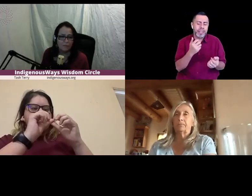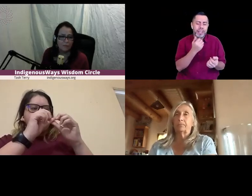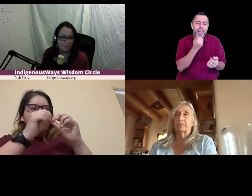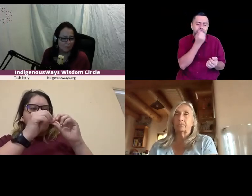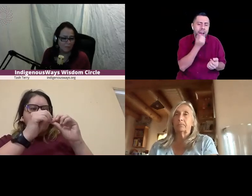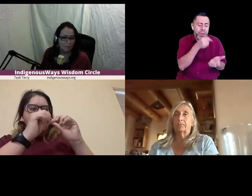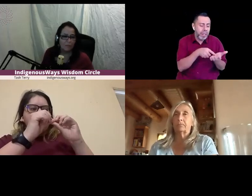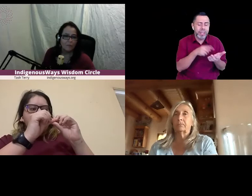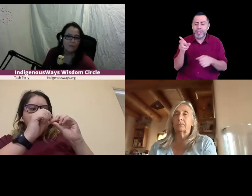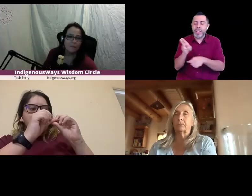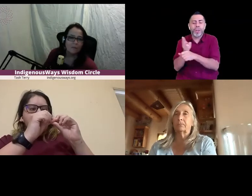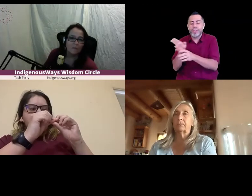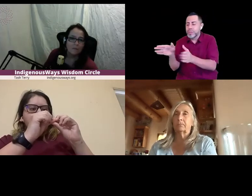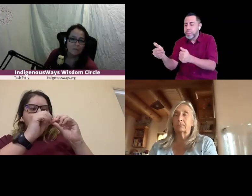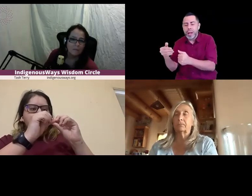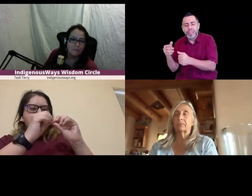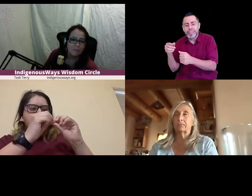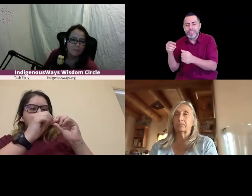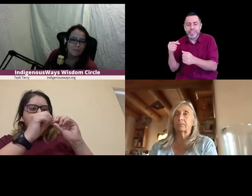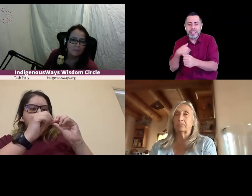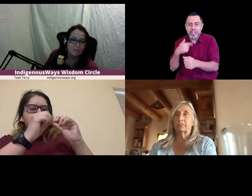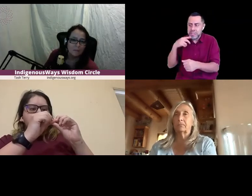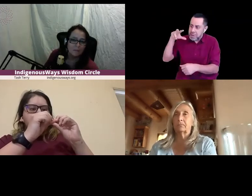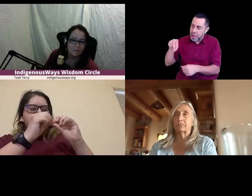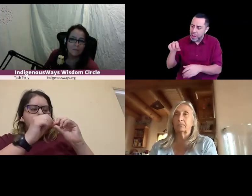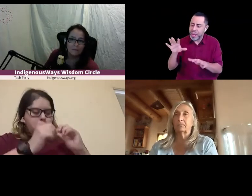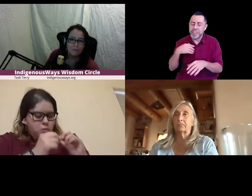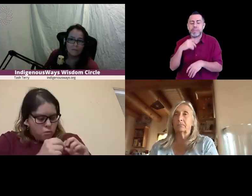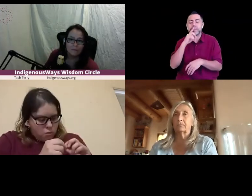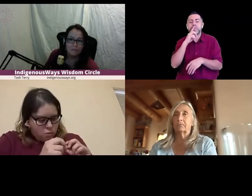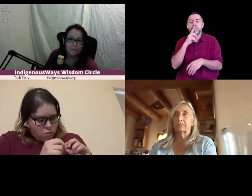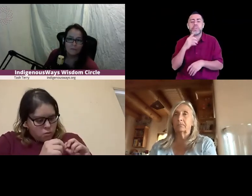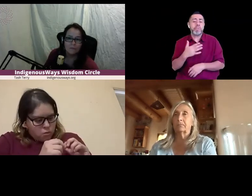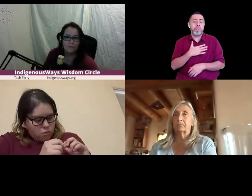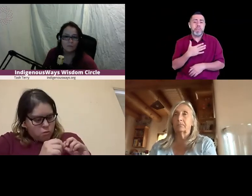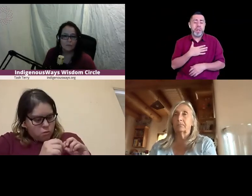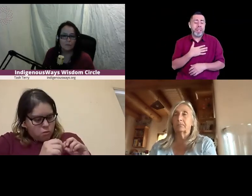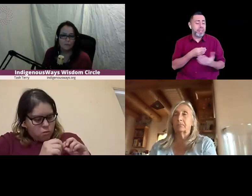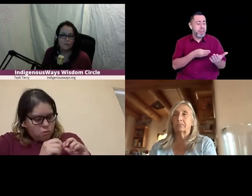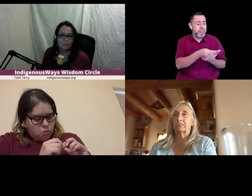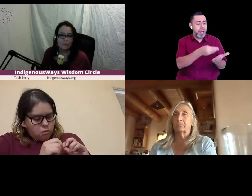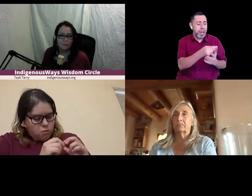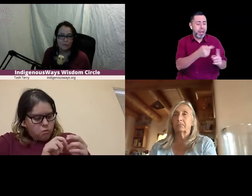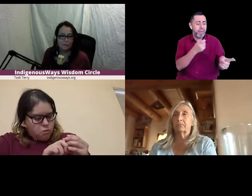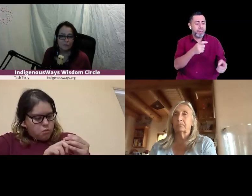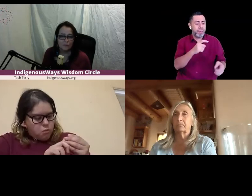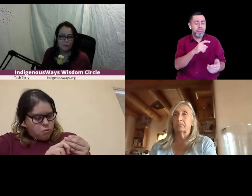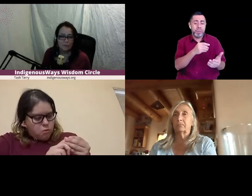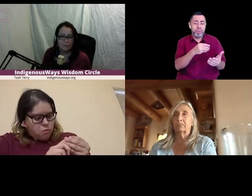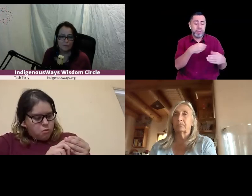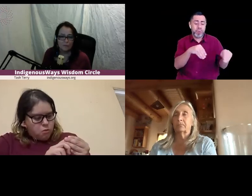no, don't. And so I'm always willing to share my store-bought mask with my elders.